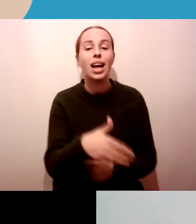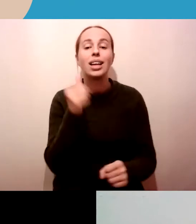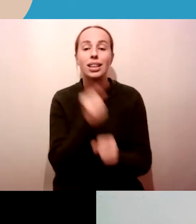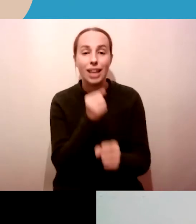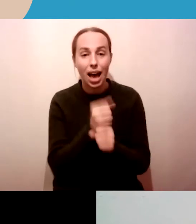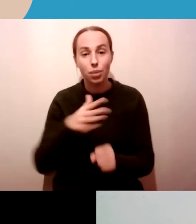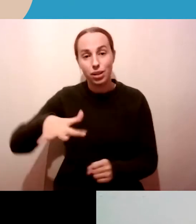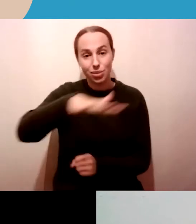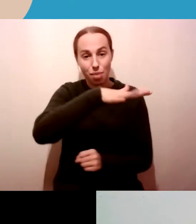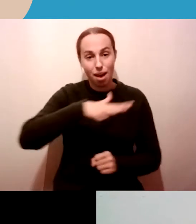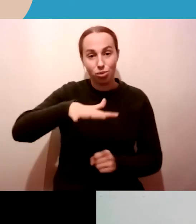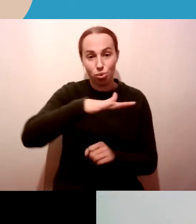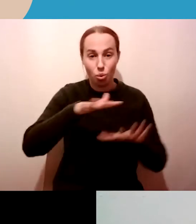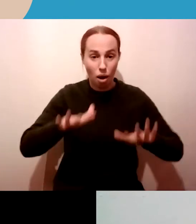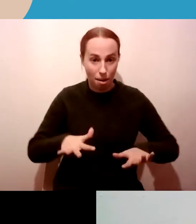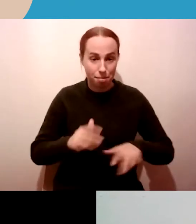Ms.